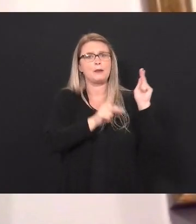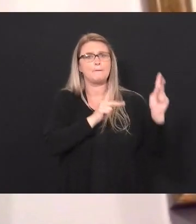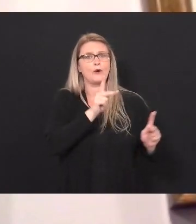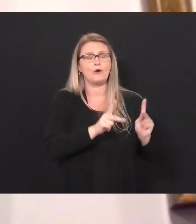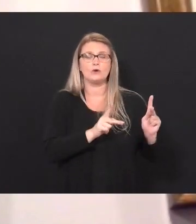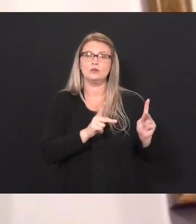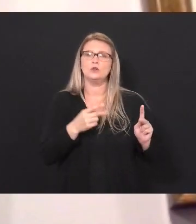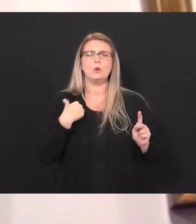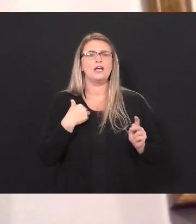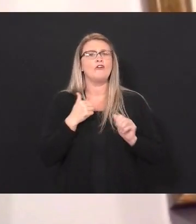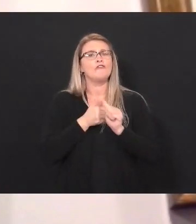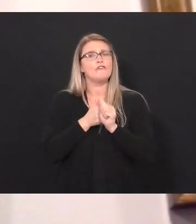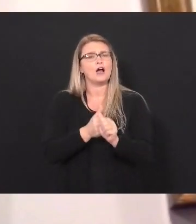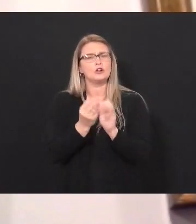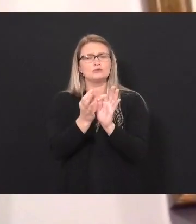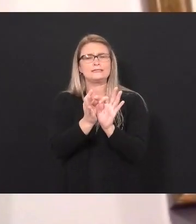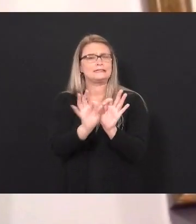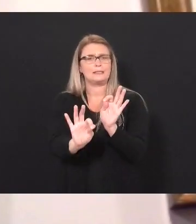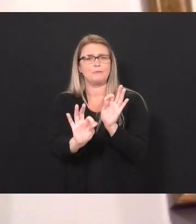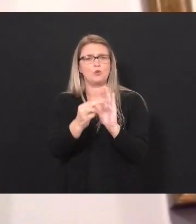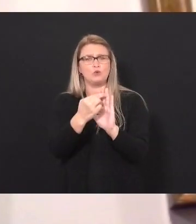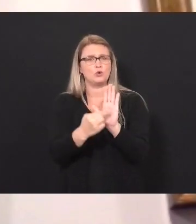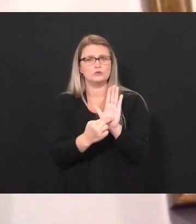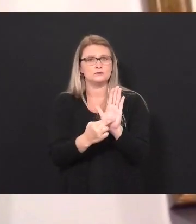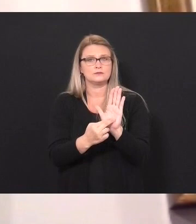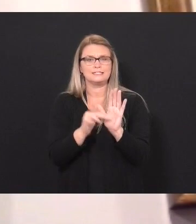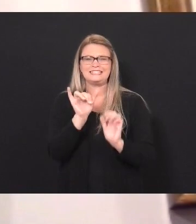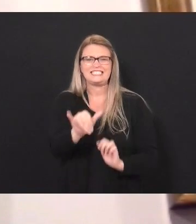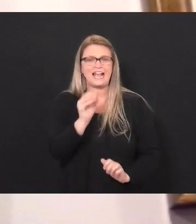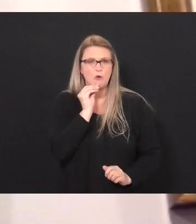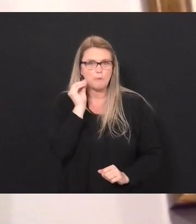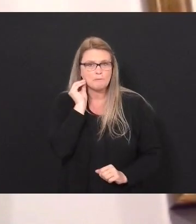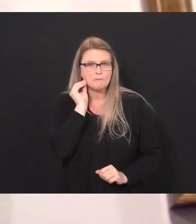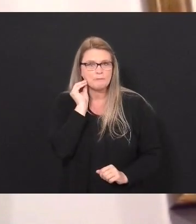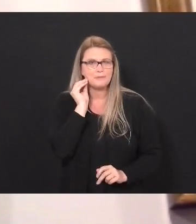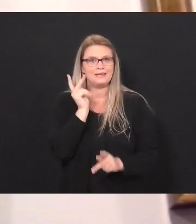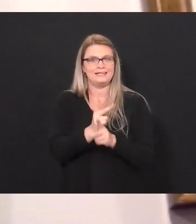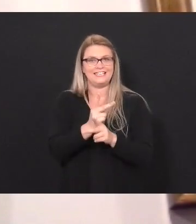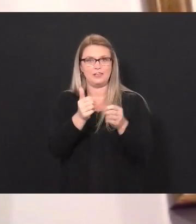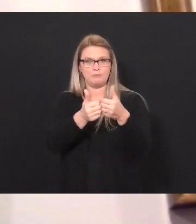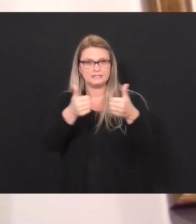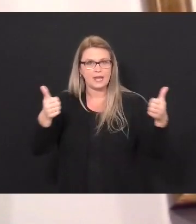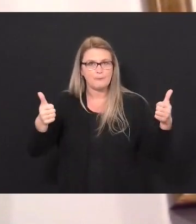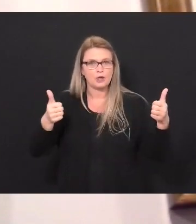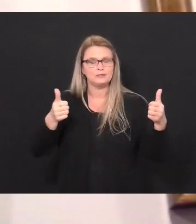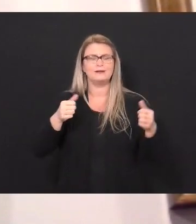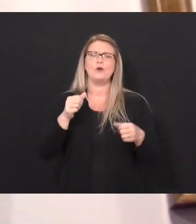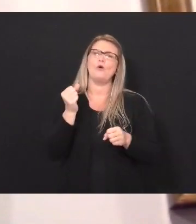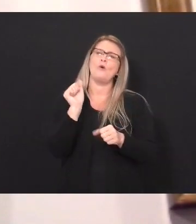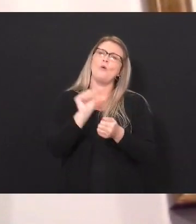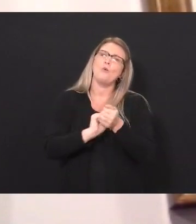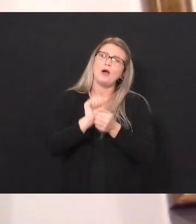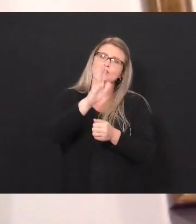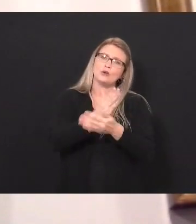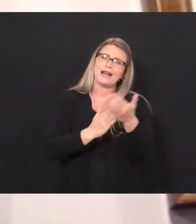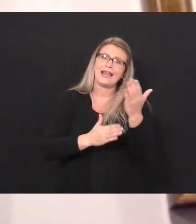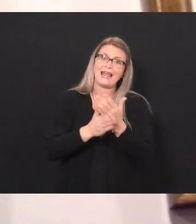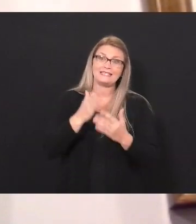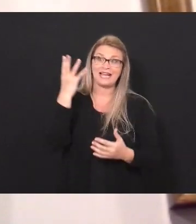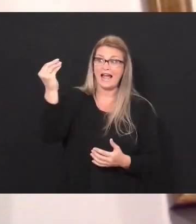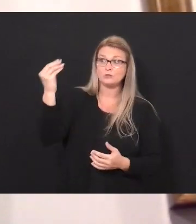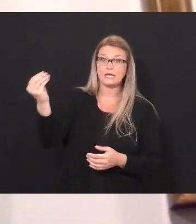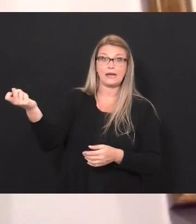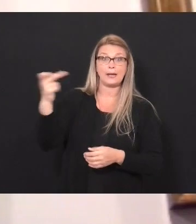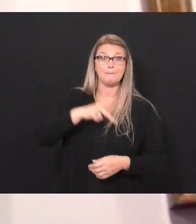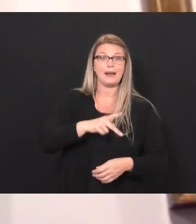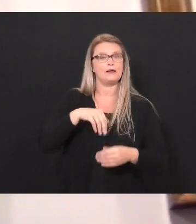rules, stay in your house, stay distanced from one another, wash your hands. If you touch anything outside or bring something in from outside,